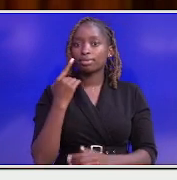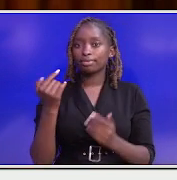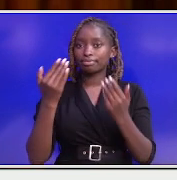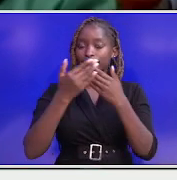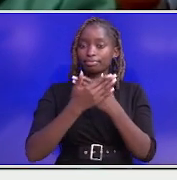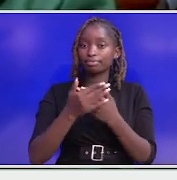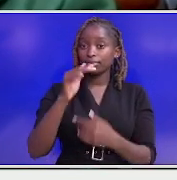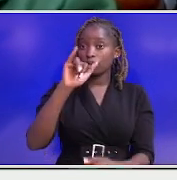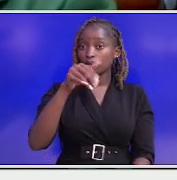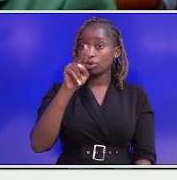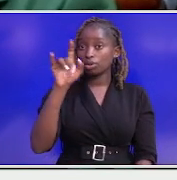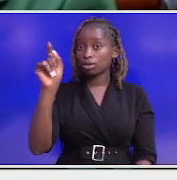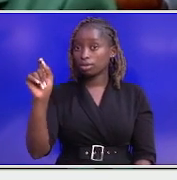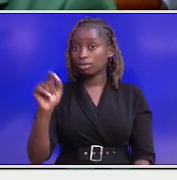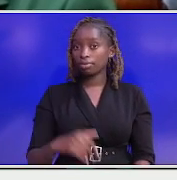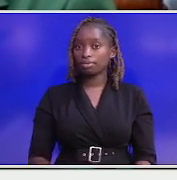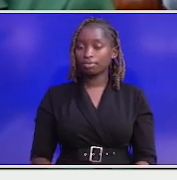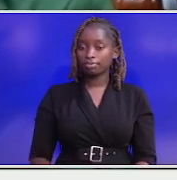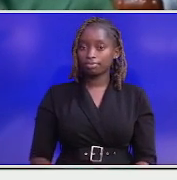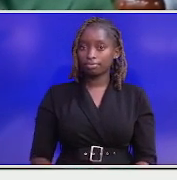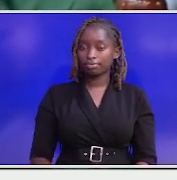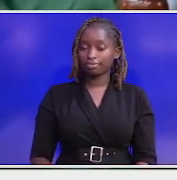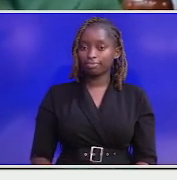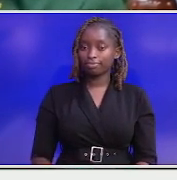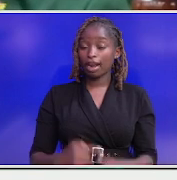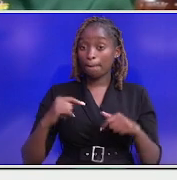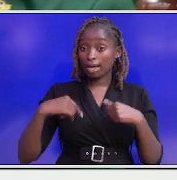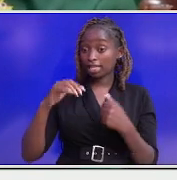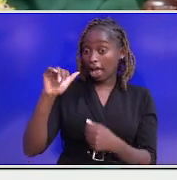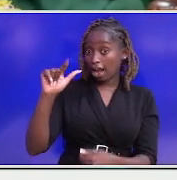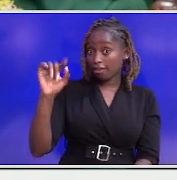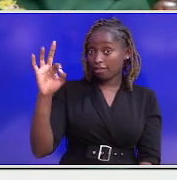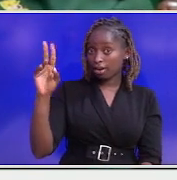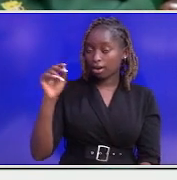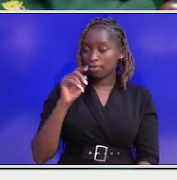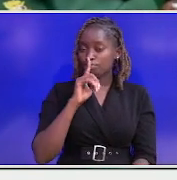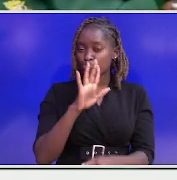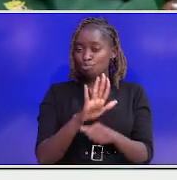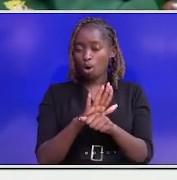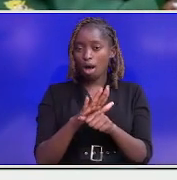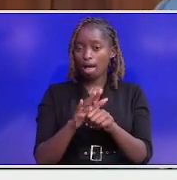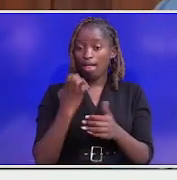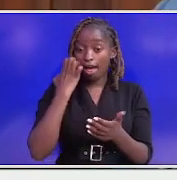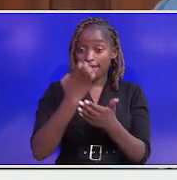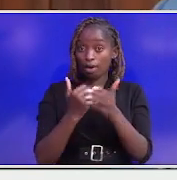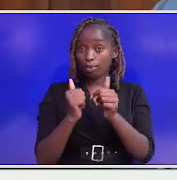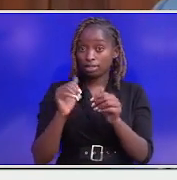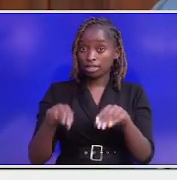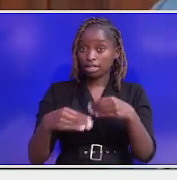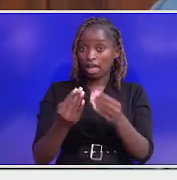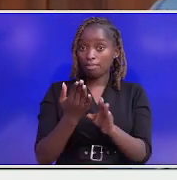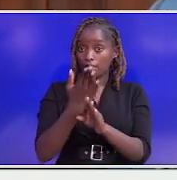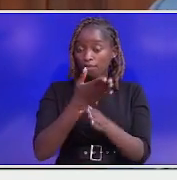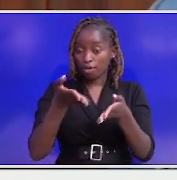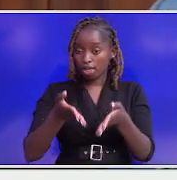Junet. I, Alfred Nganga Mutua, do swear that the evidence that I shall give before this committee. Next was